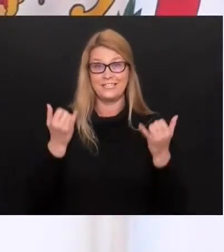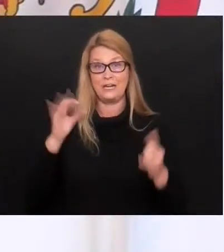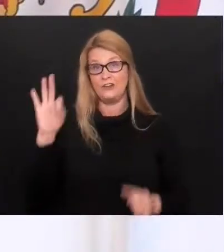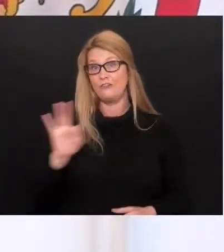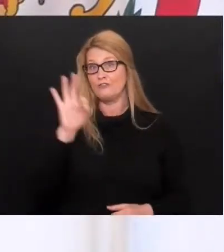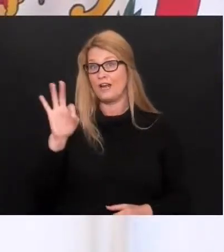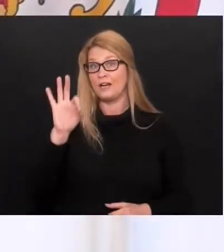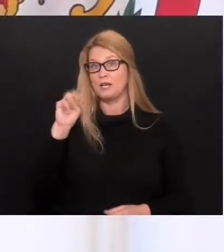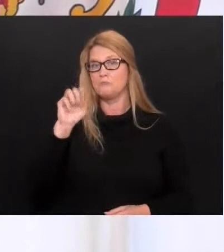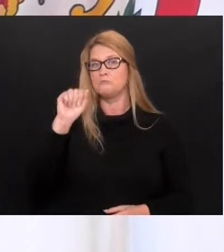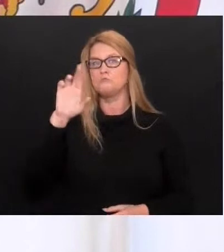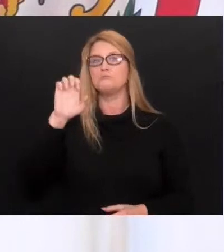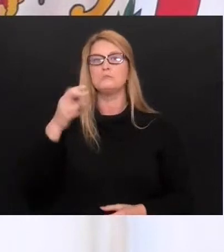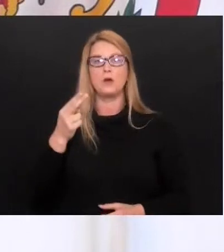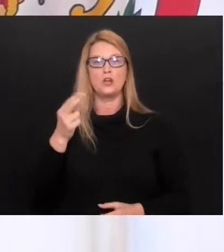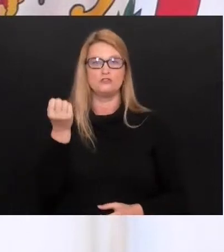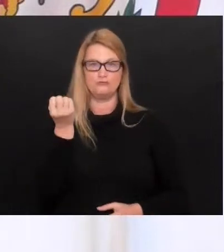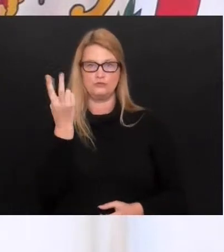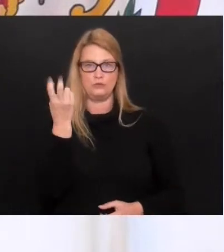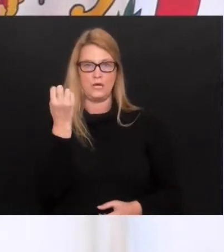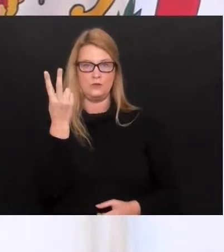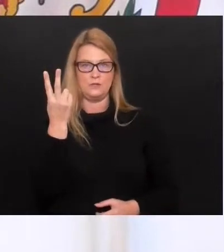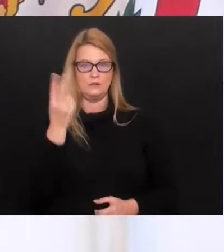Friday, March the 12th.